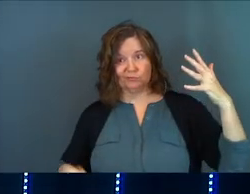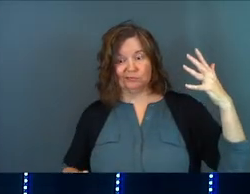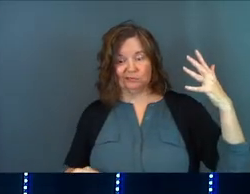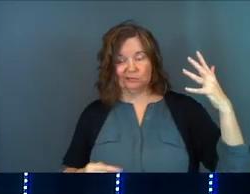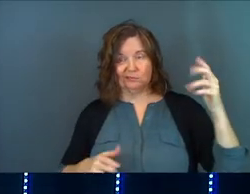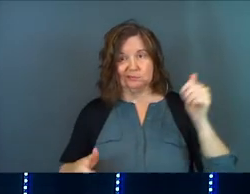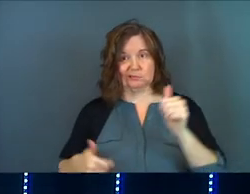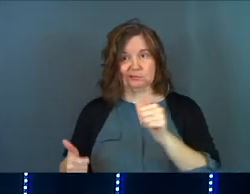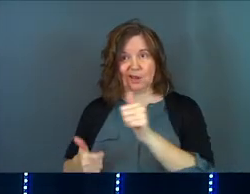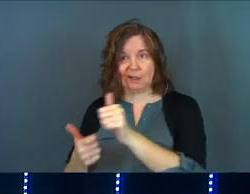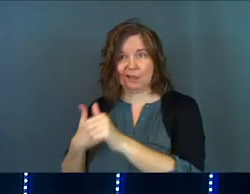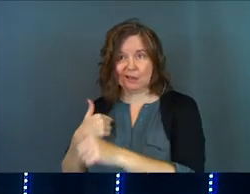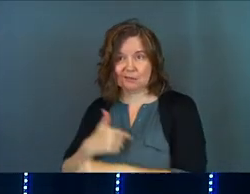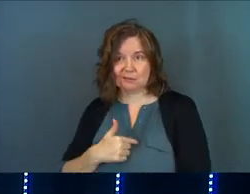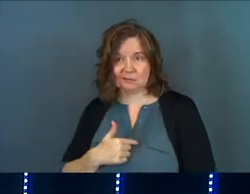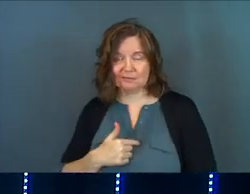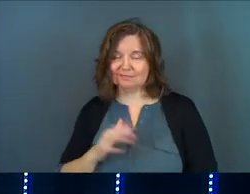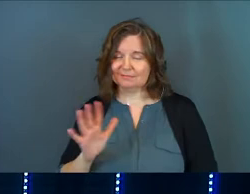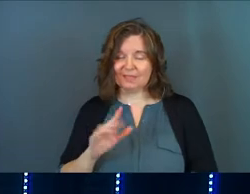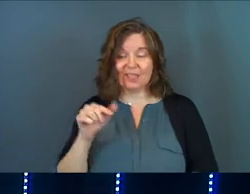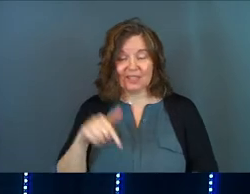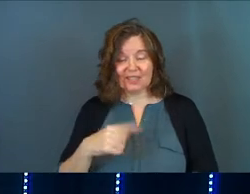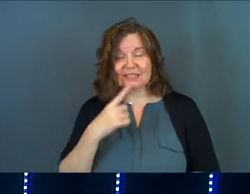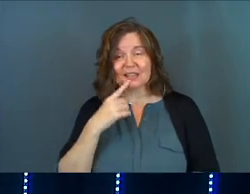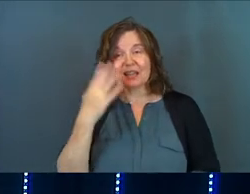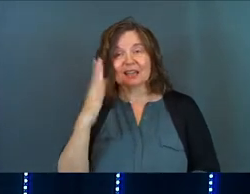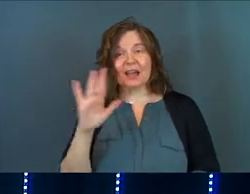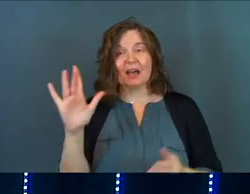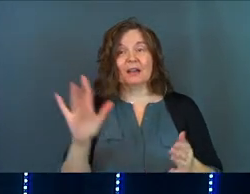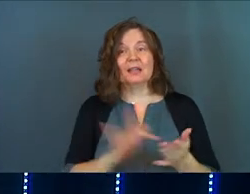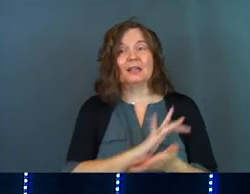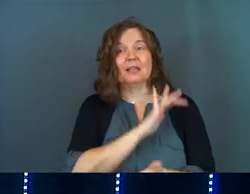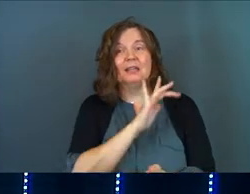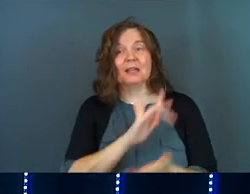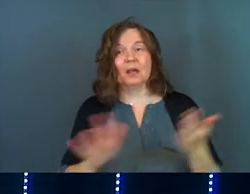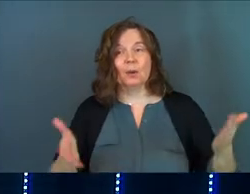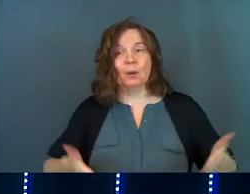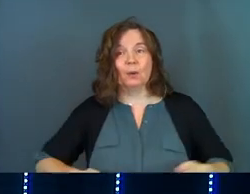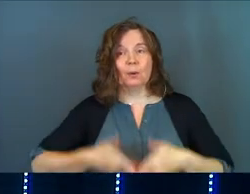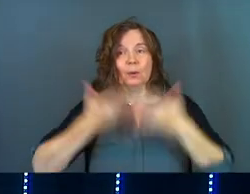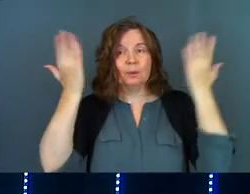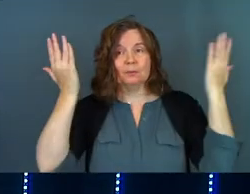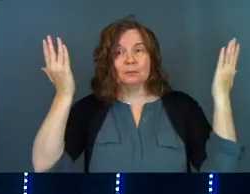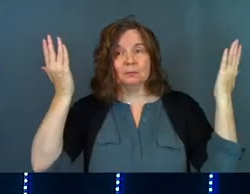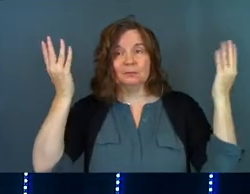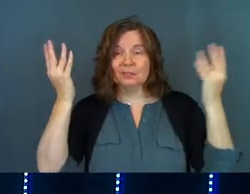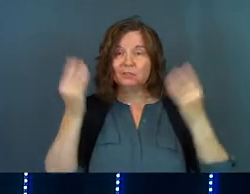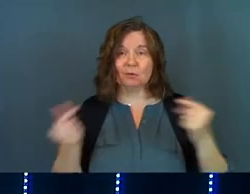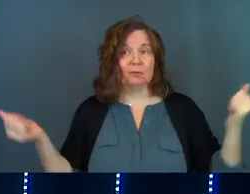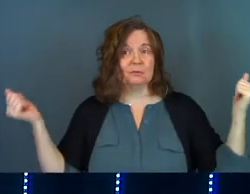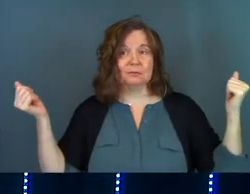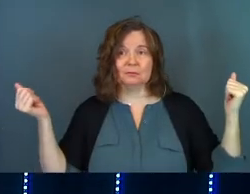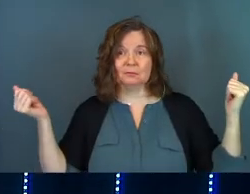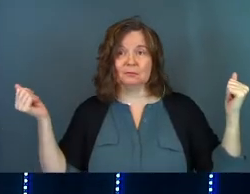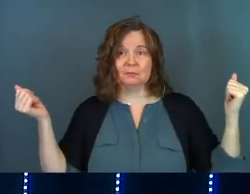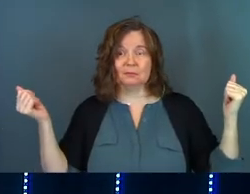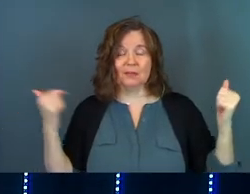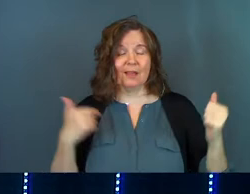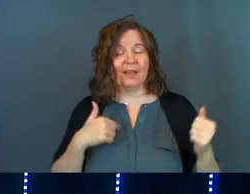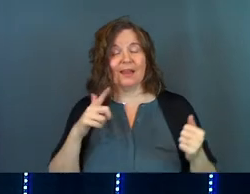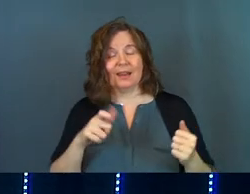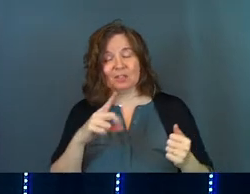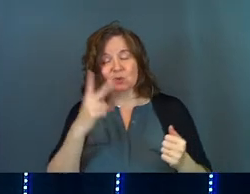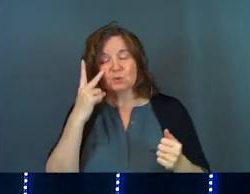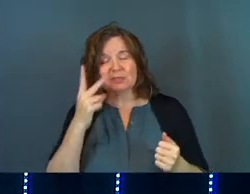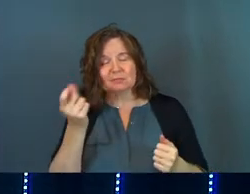resume, trailing behind us. This says God canceled it. Amen. It's gone. I